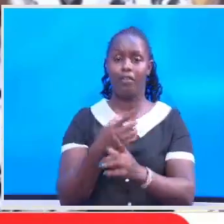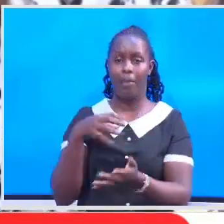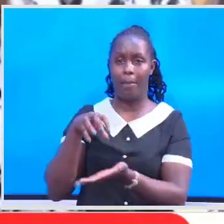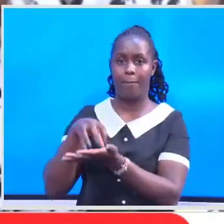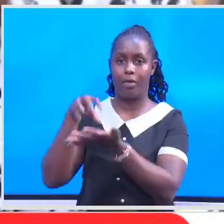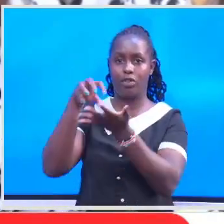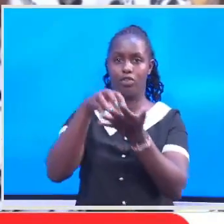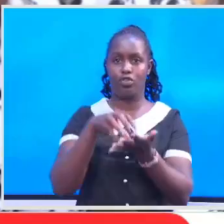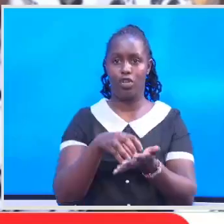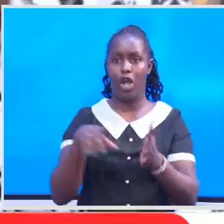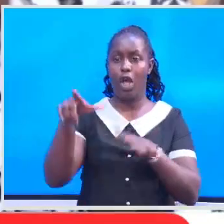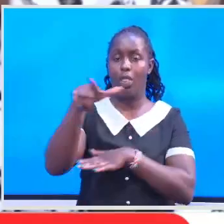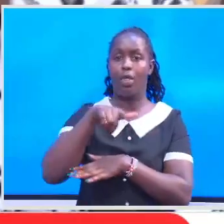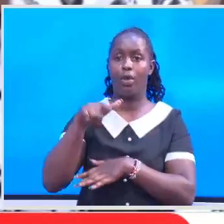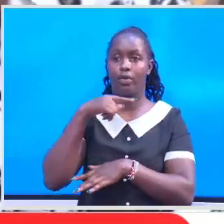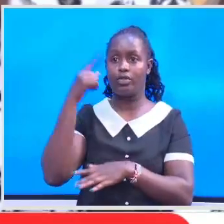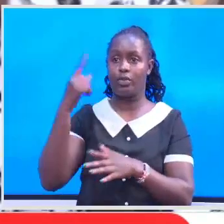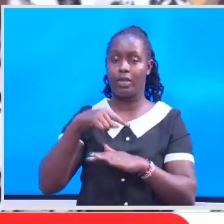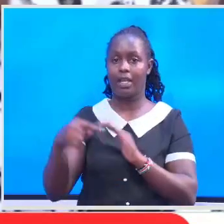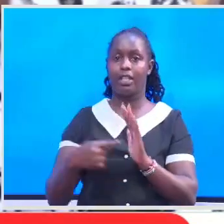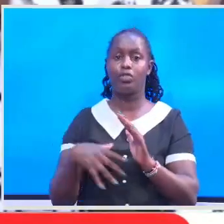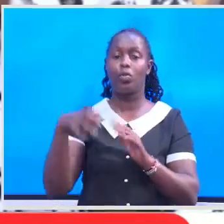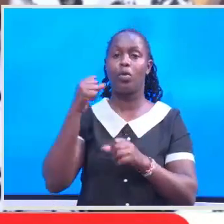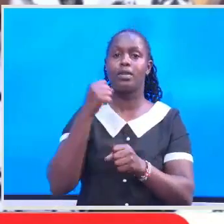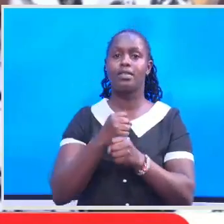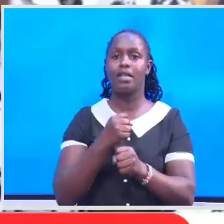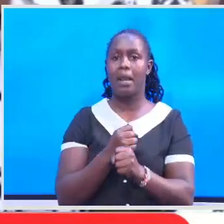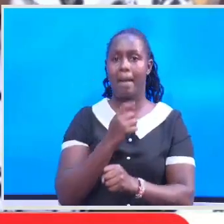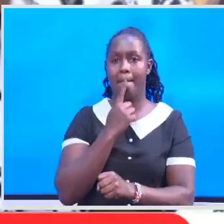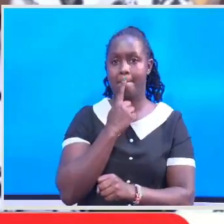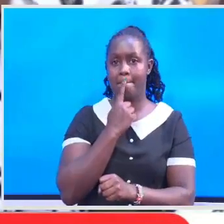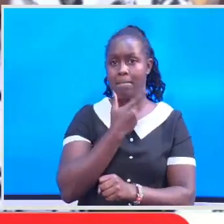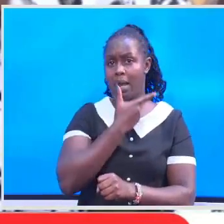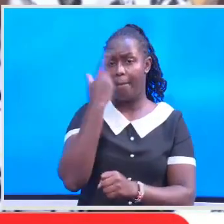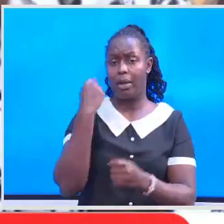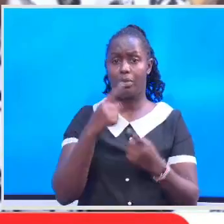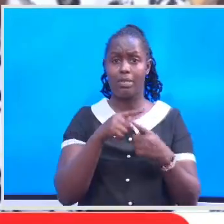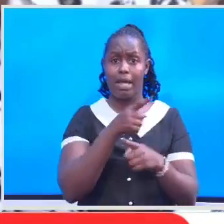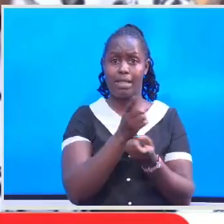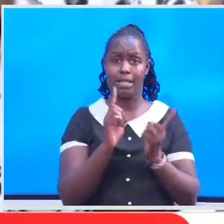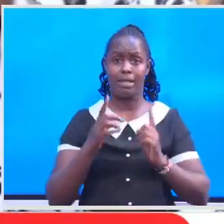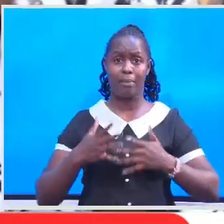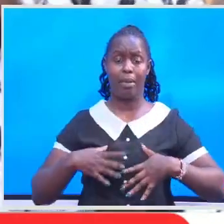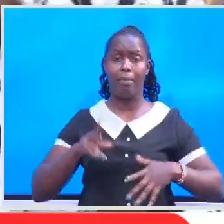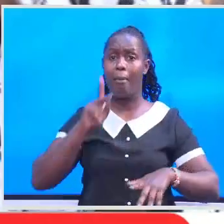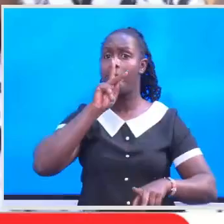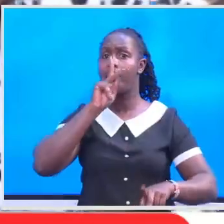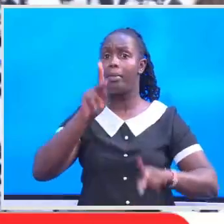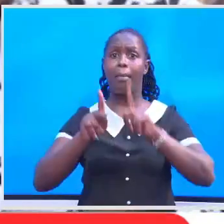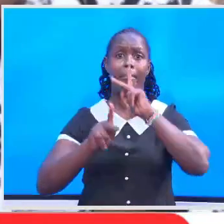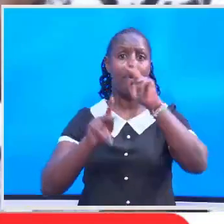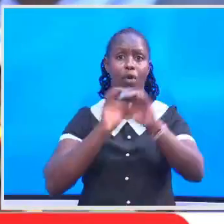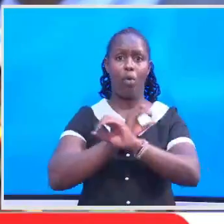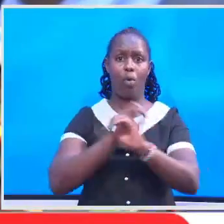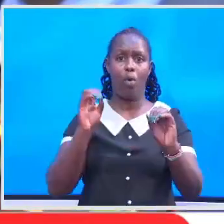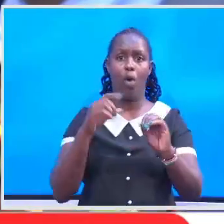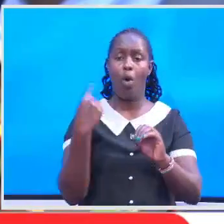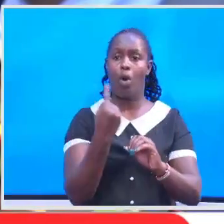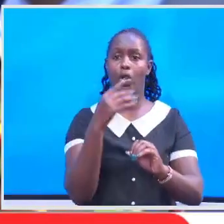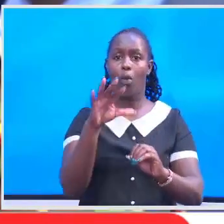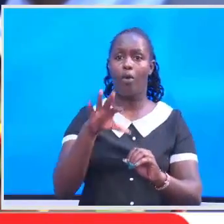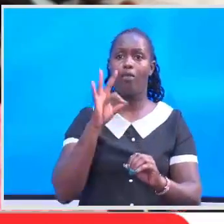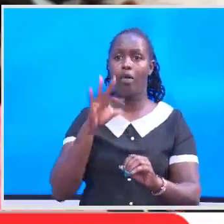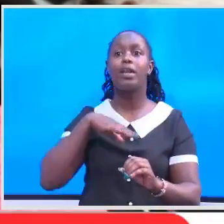that the terrifying attack was executed silently, since the victims did not raise distress calls and were only discovered lying in pools of blood